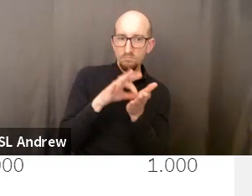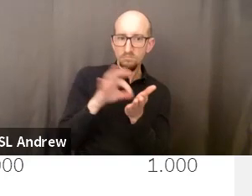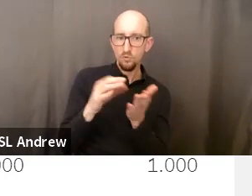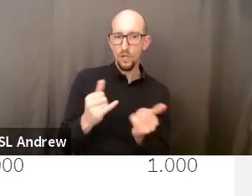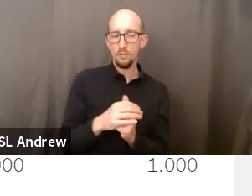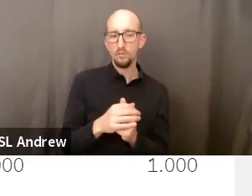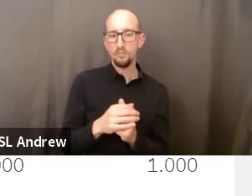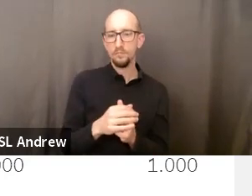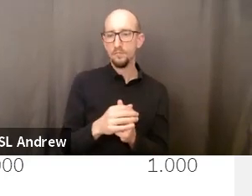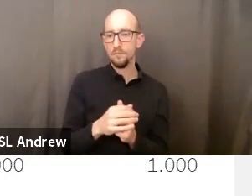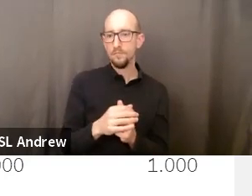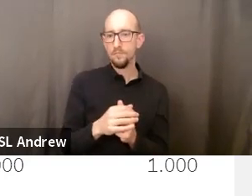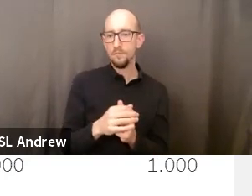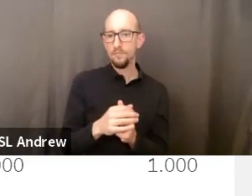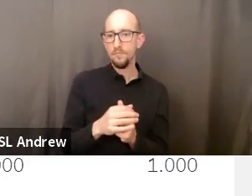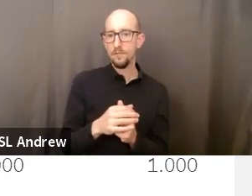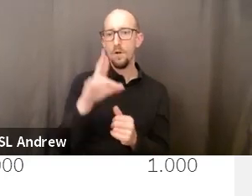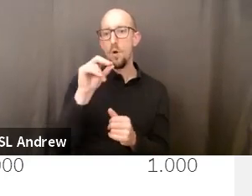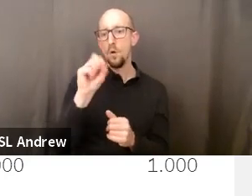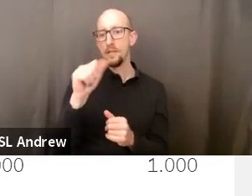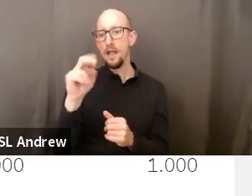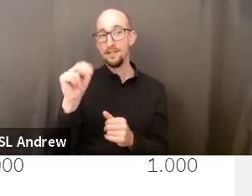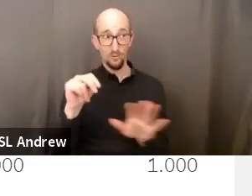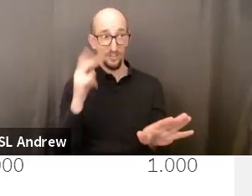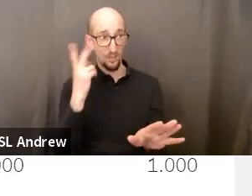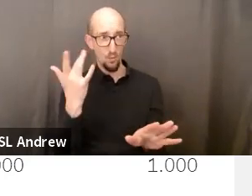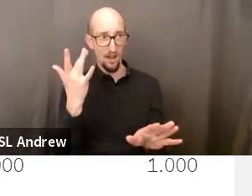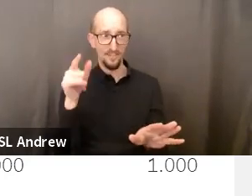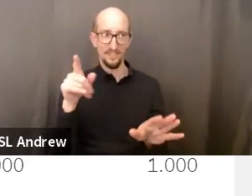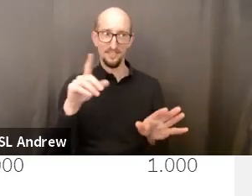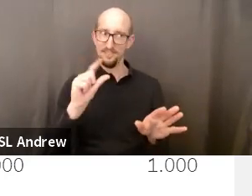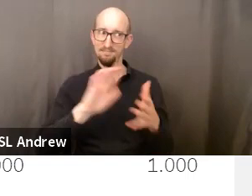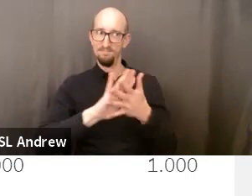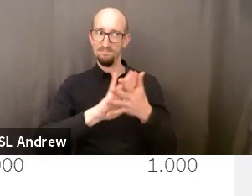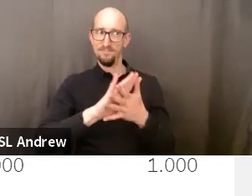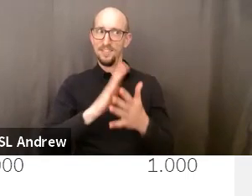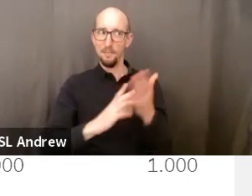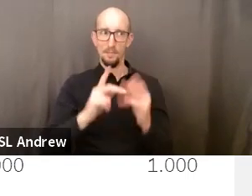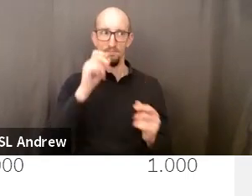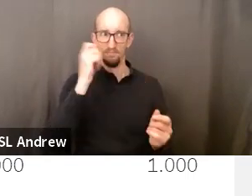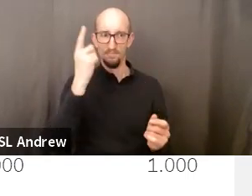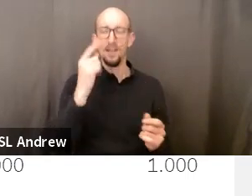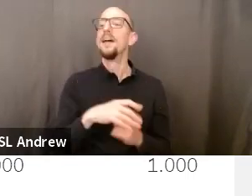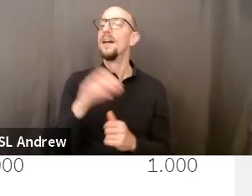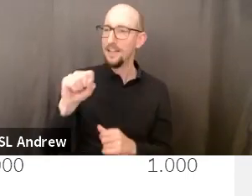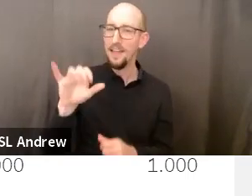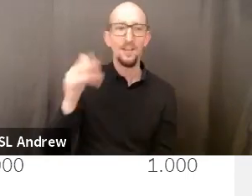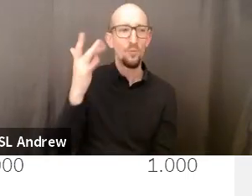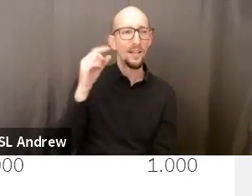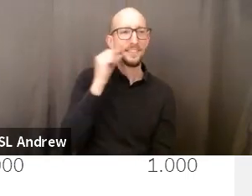why some people think? And this is the metric that San Antonio chose not to